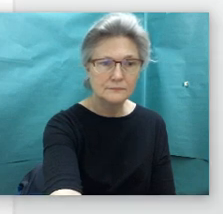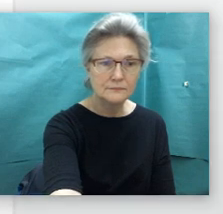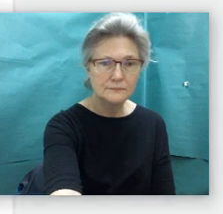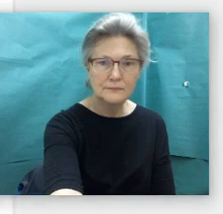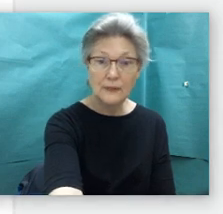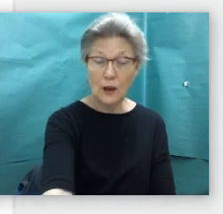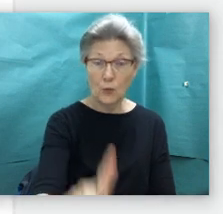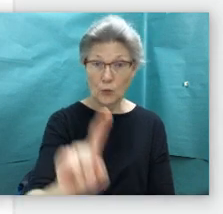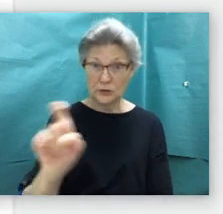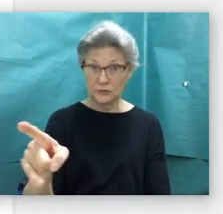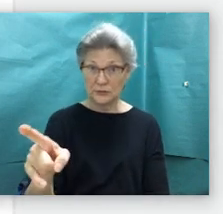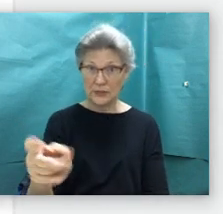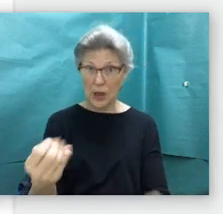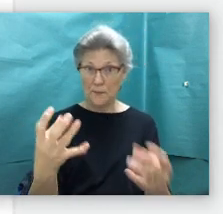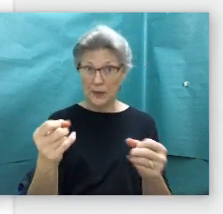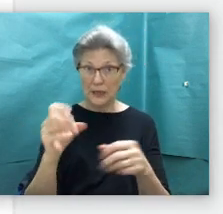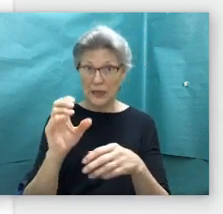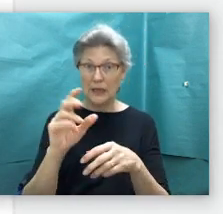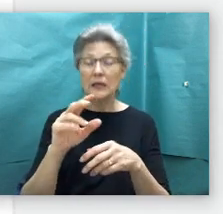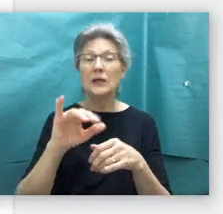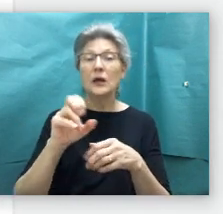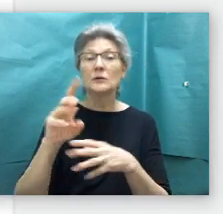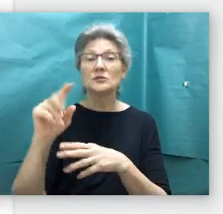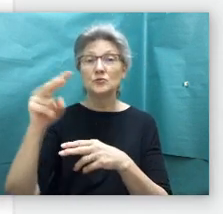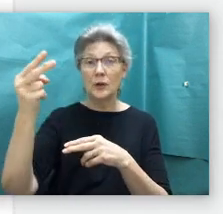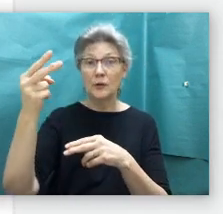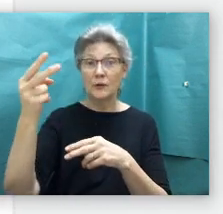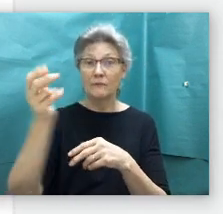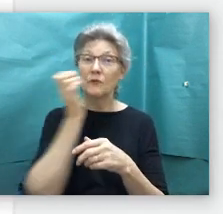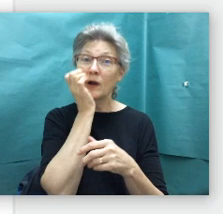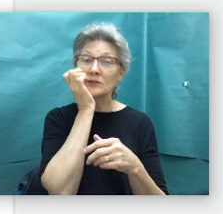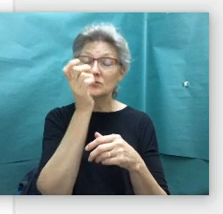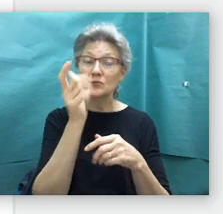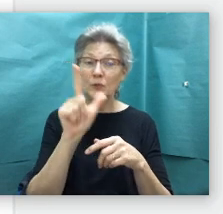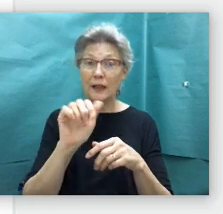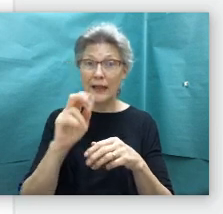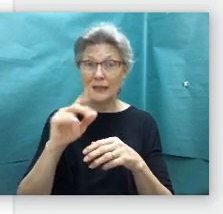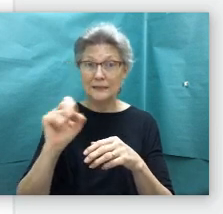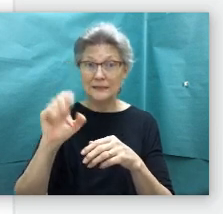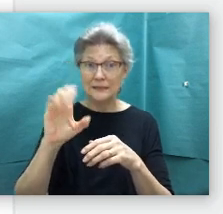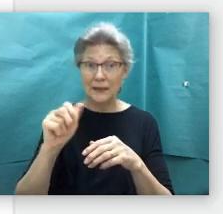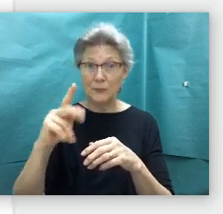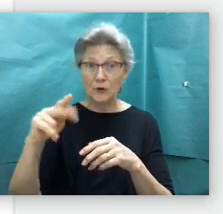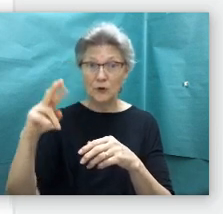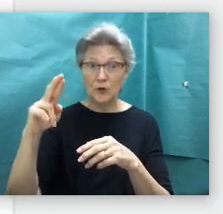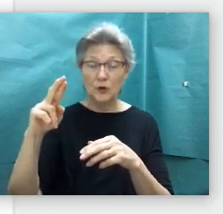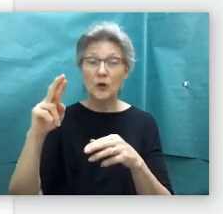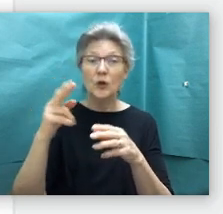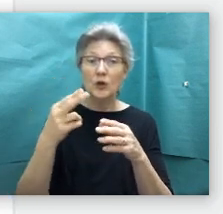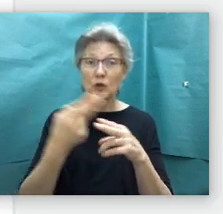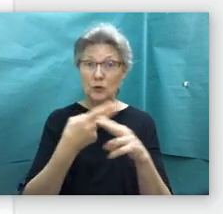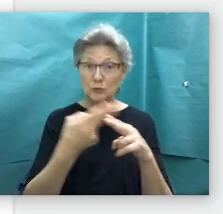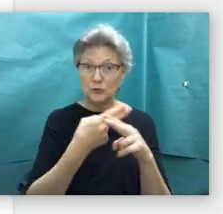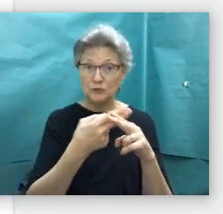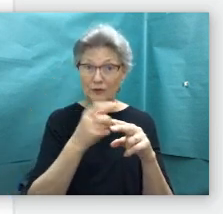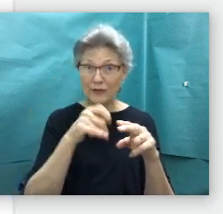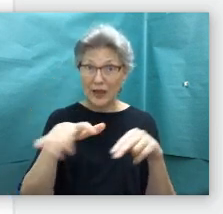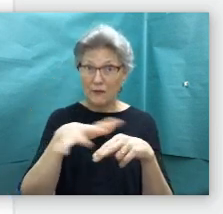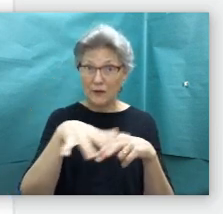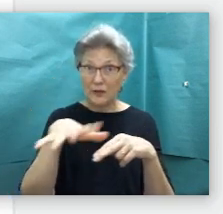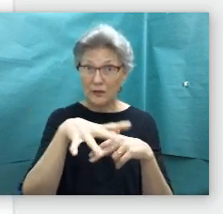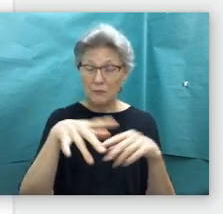Our question was, how many square yards of grass will a landscaper use? Well, through finding the area of the playground, the area of